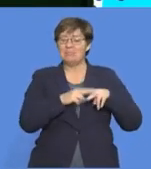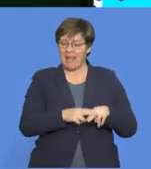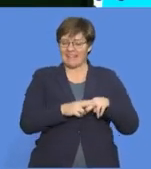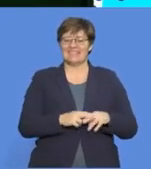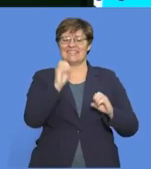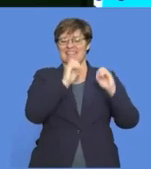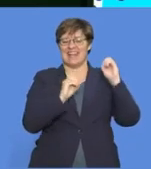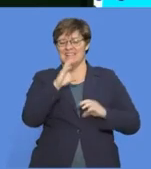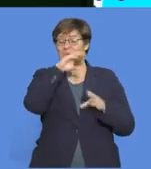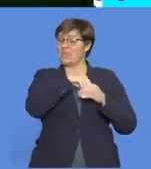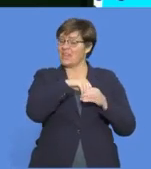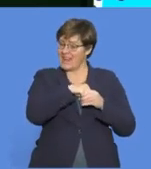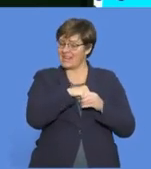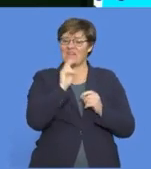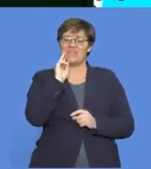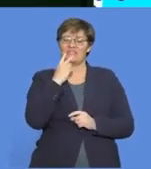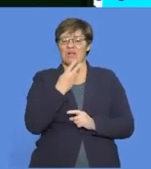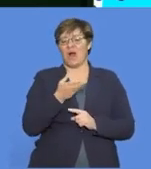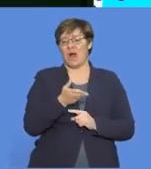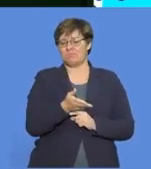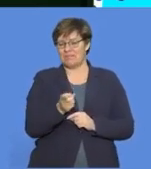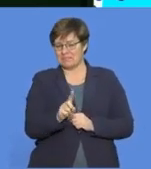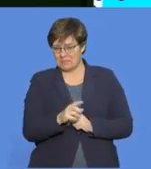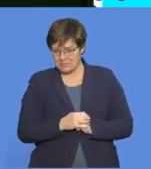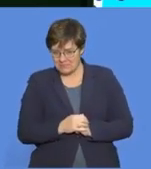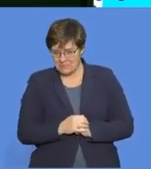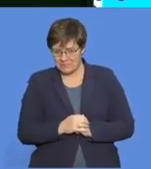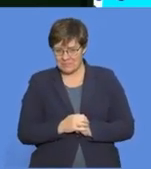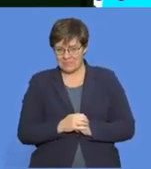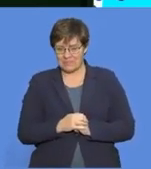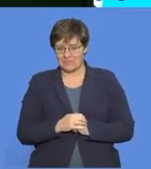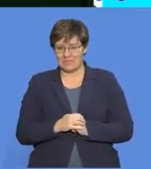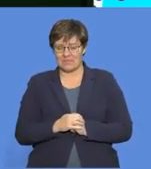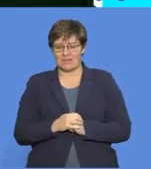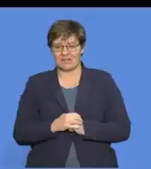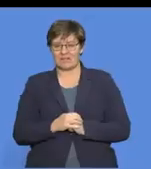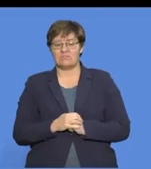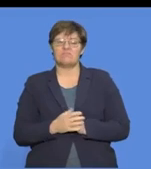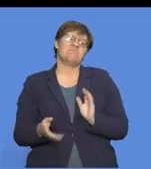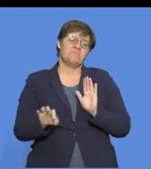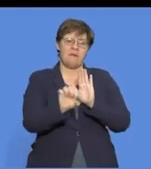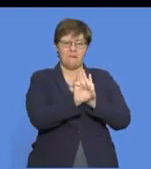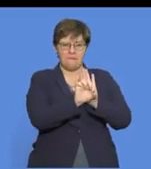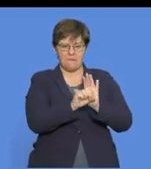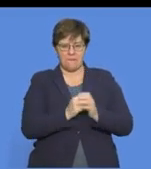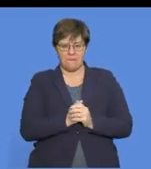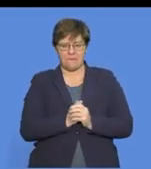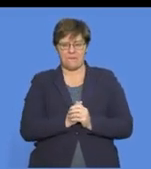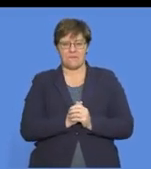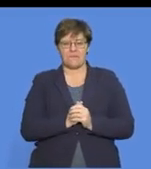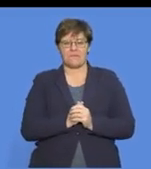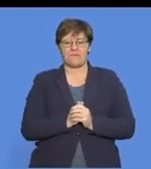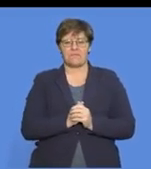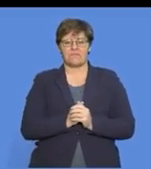depends on what the cells in that particular vegetable are like. For example,